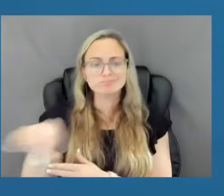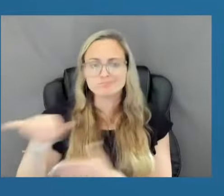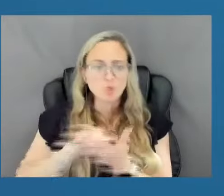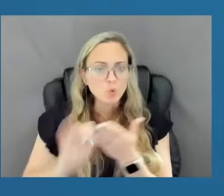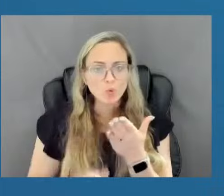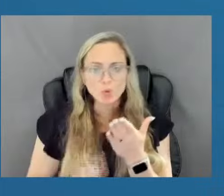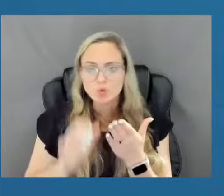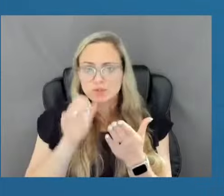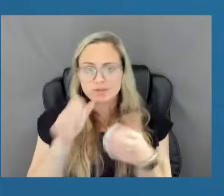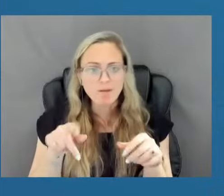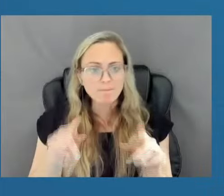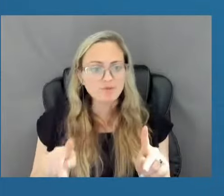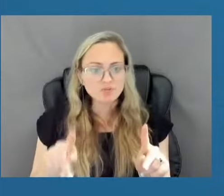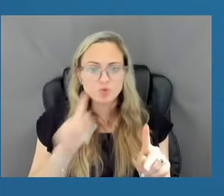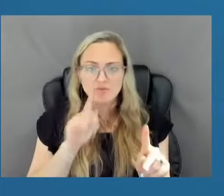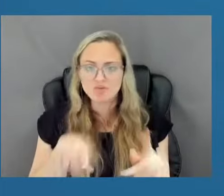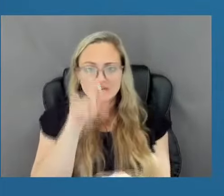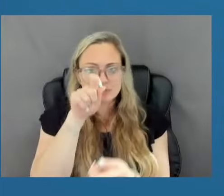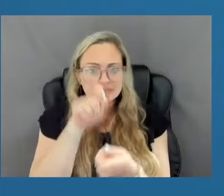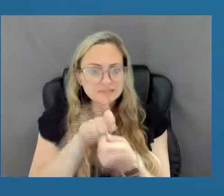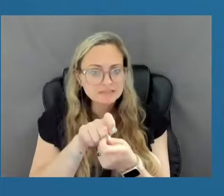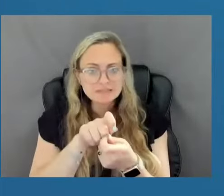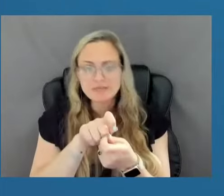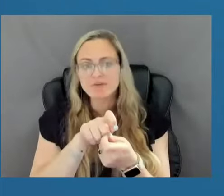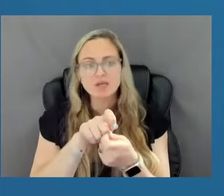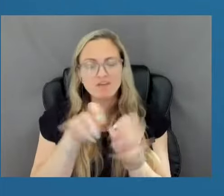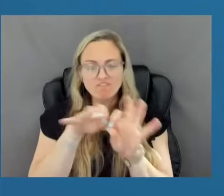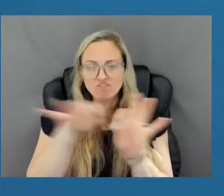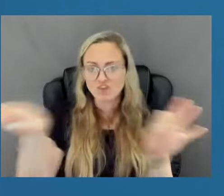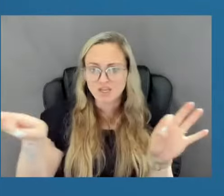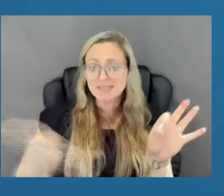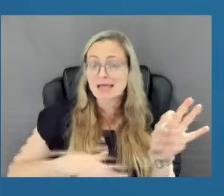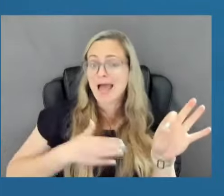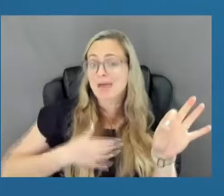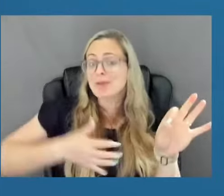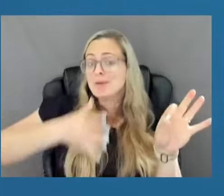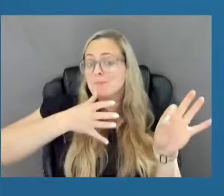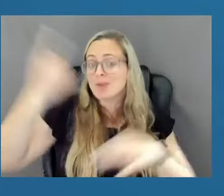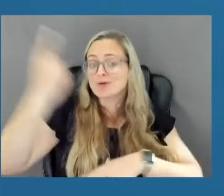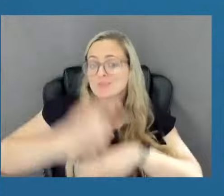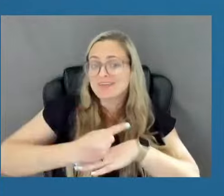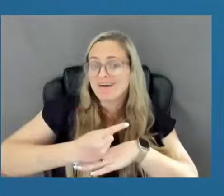a very specific phrase. Happy Mother's Day, Governor. We couldn't do that.